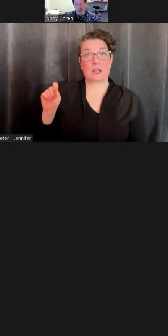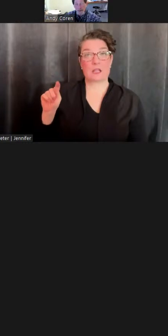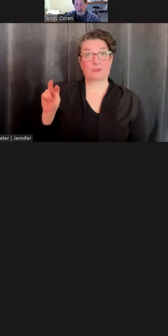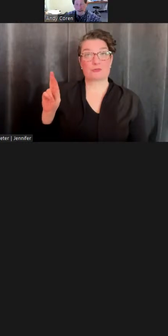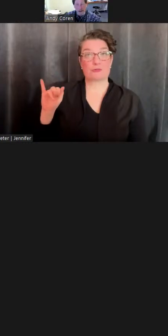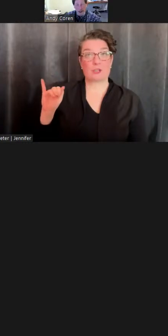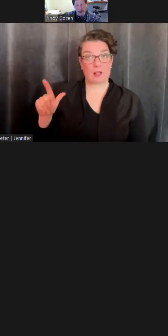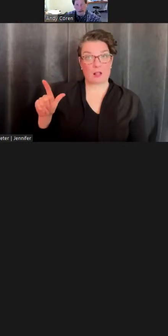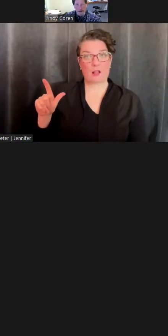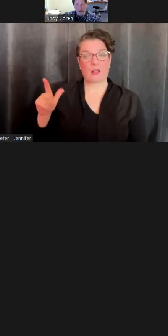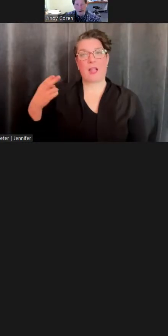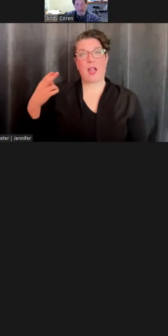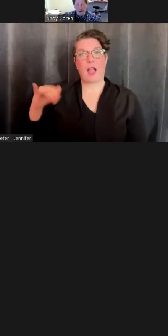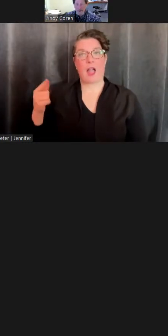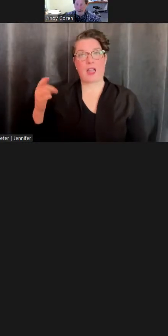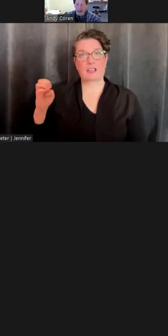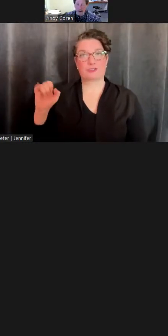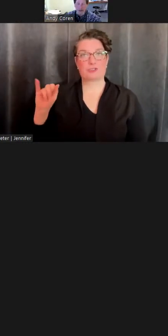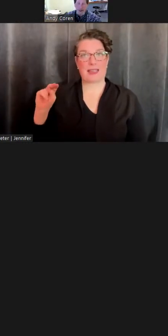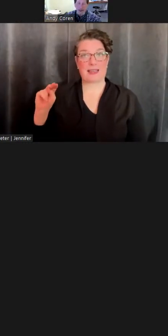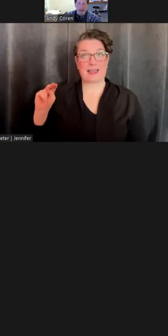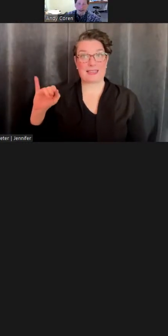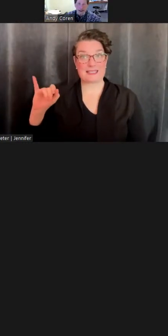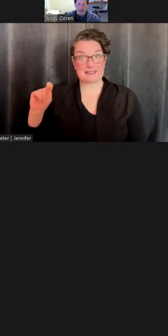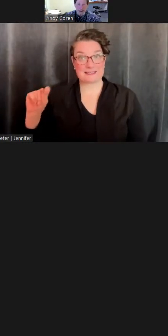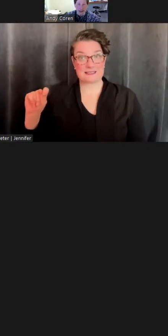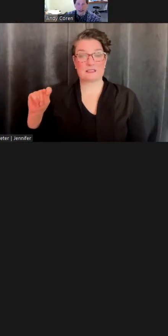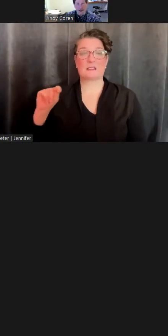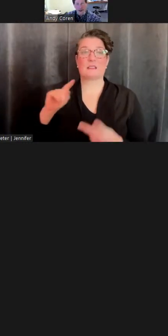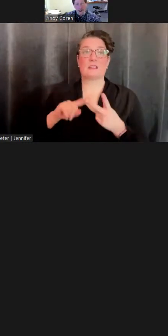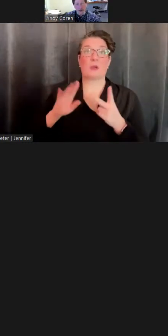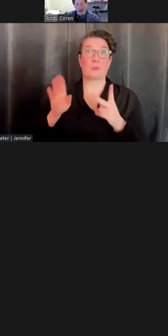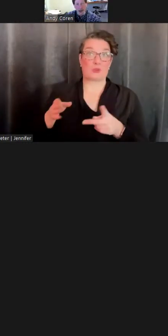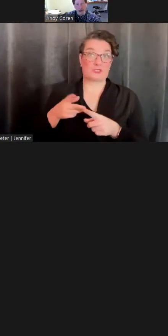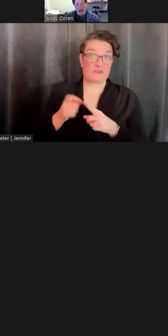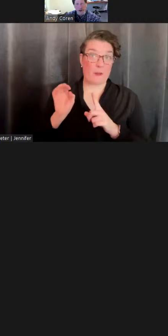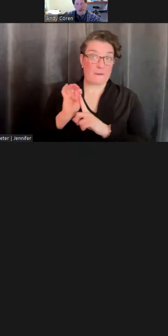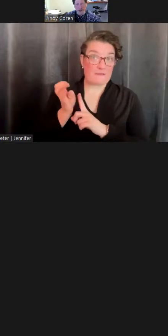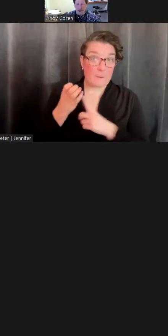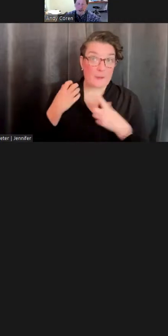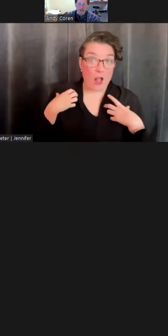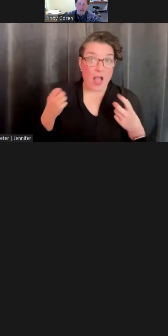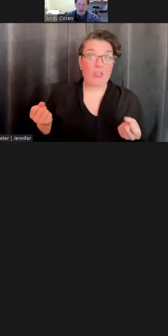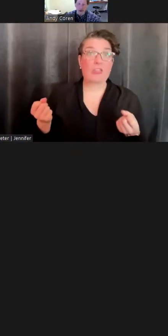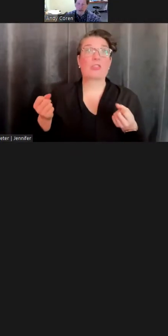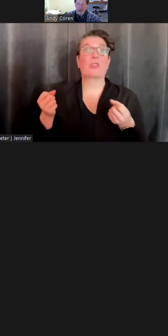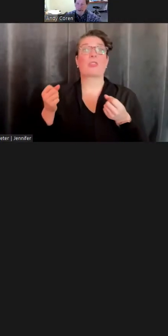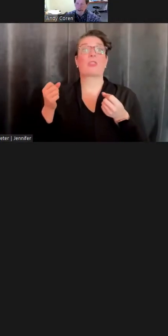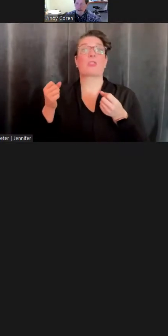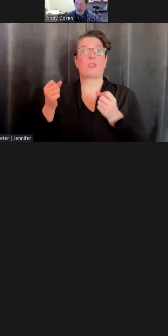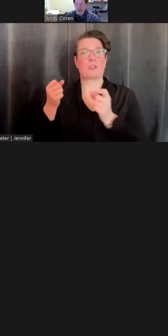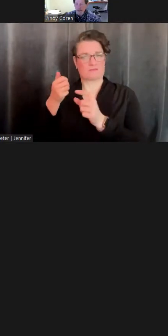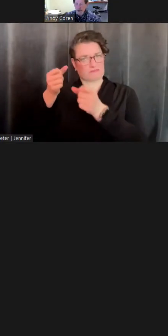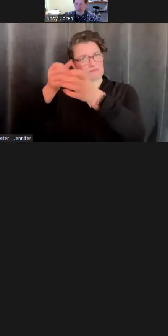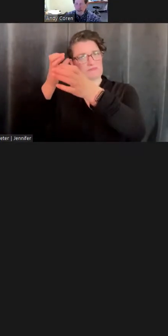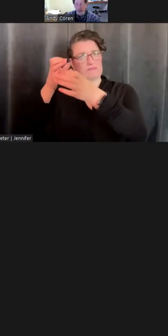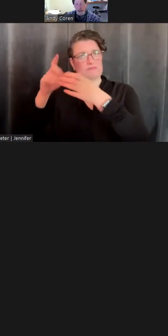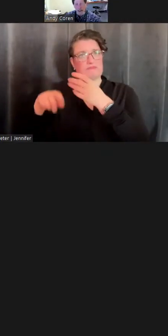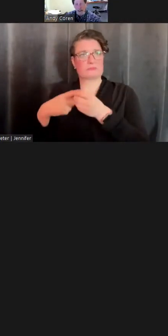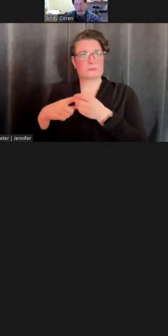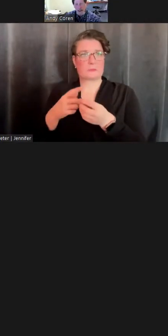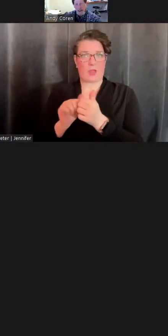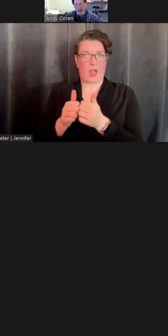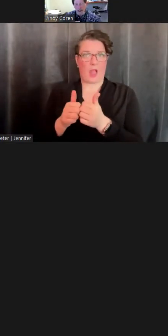from Mendocino County from our environmental health, and CDPH, an industrial hygienist, which is familiar with